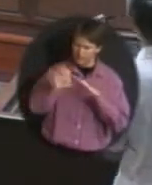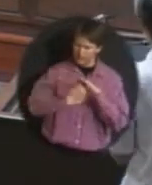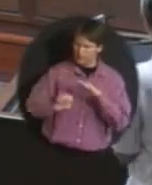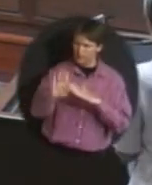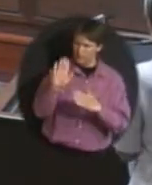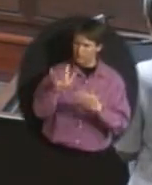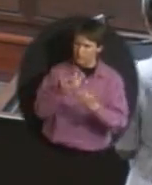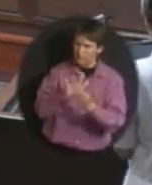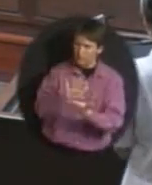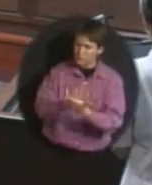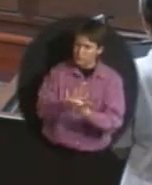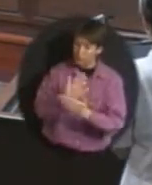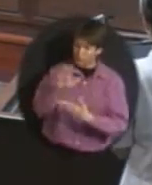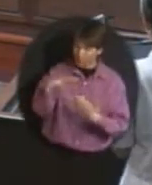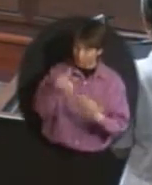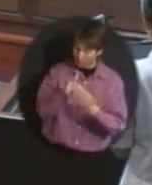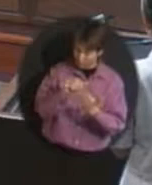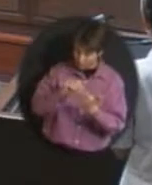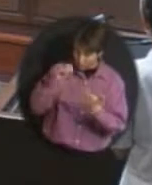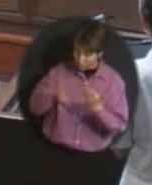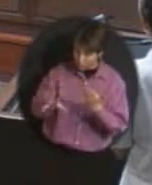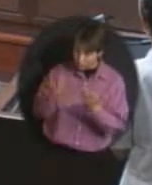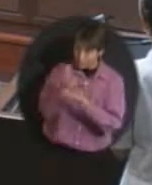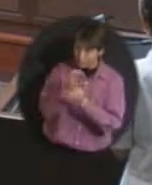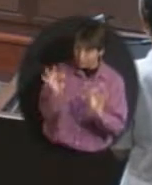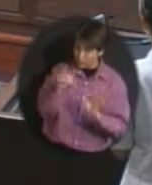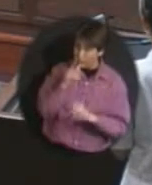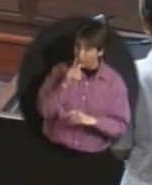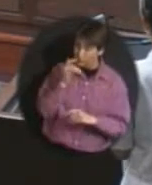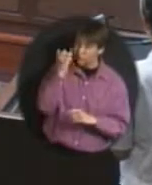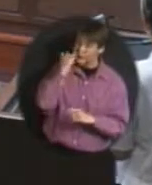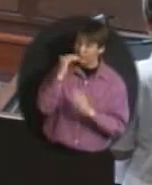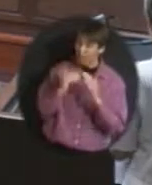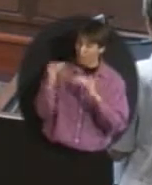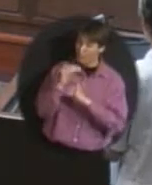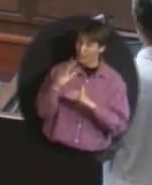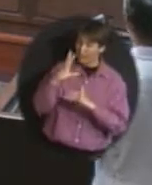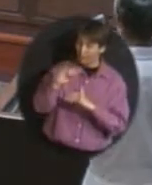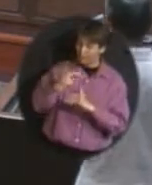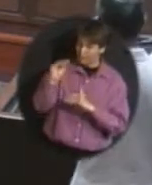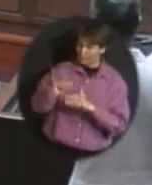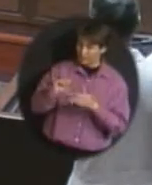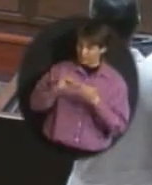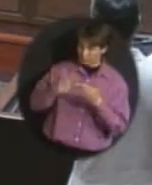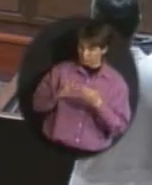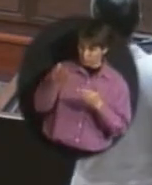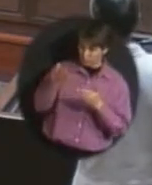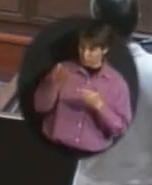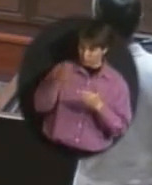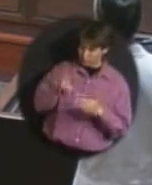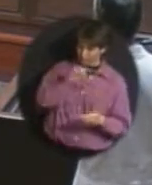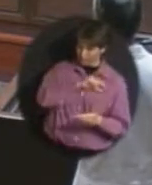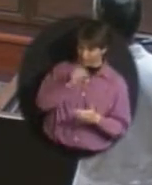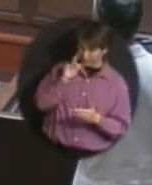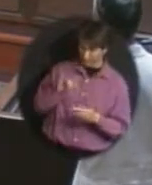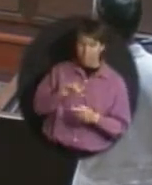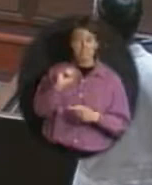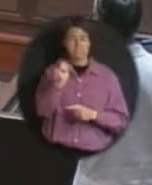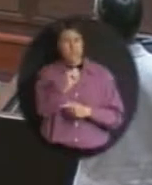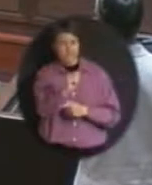middle school, all the students get free lunches if over 50% Yes, are qualified for? Okay.